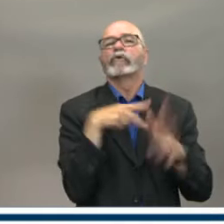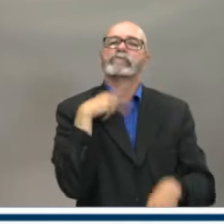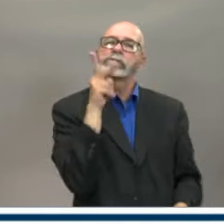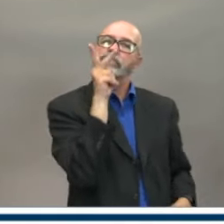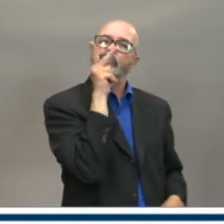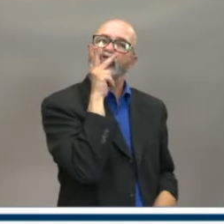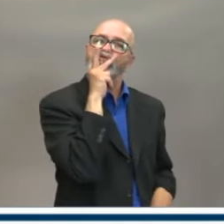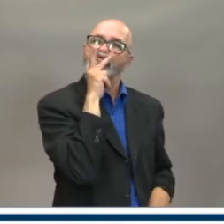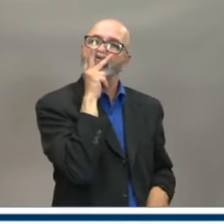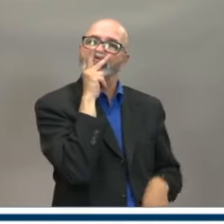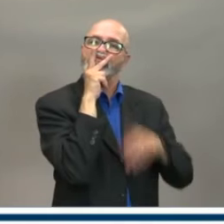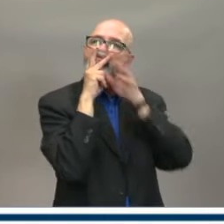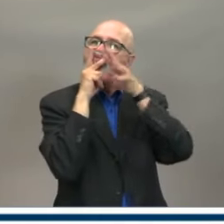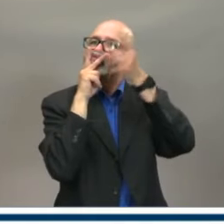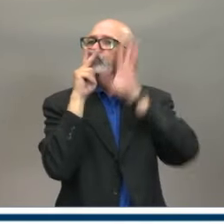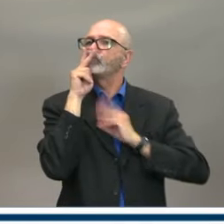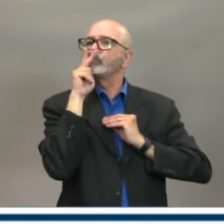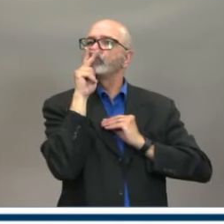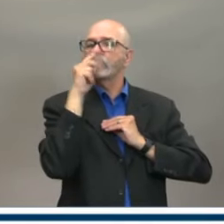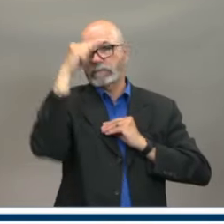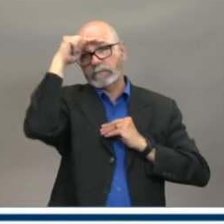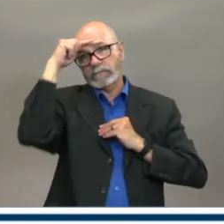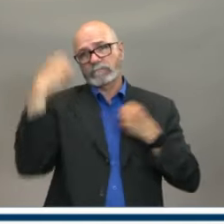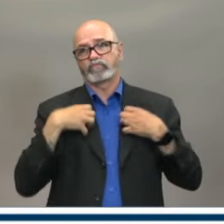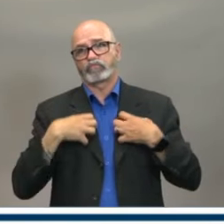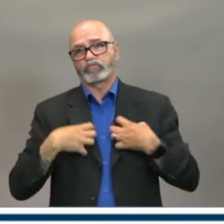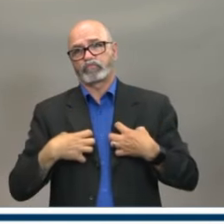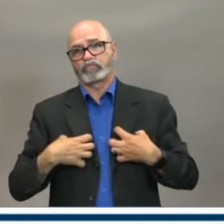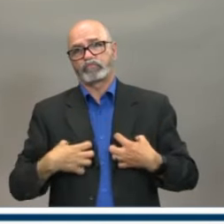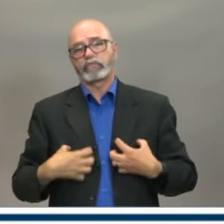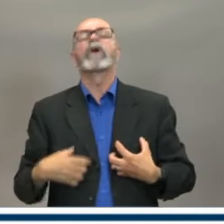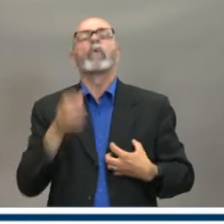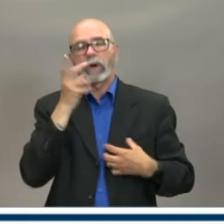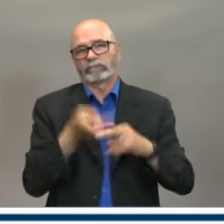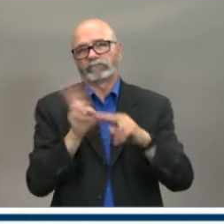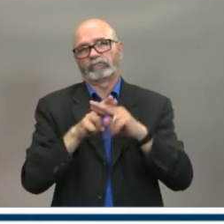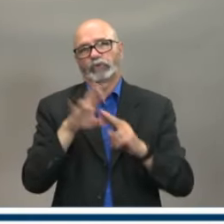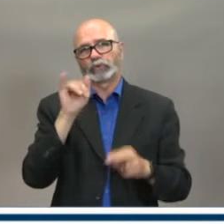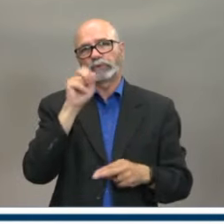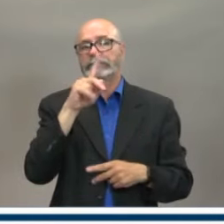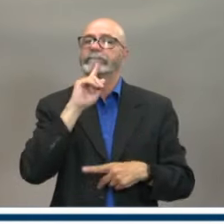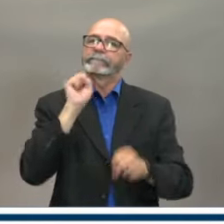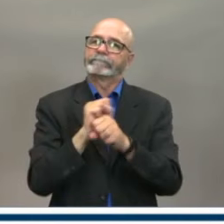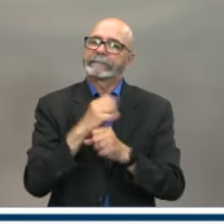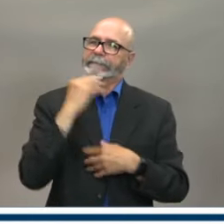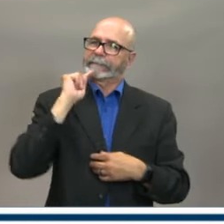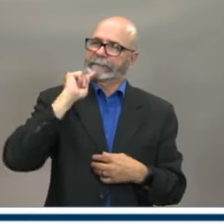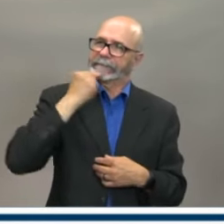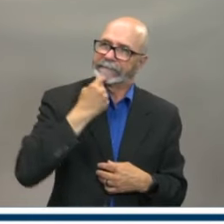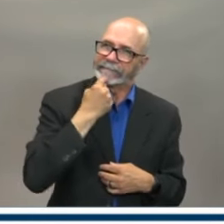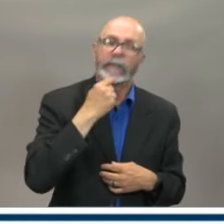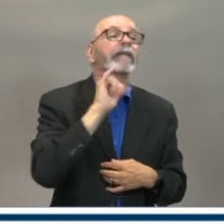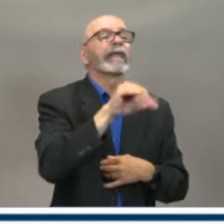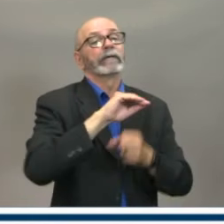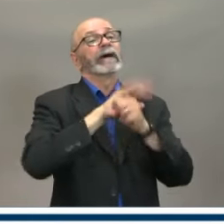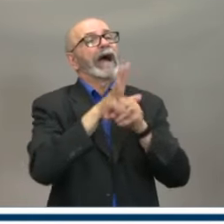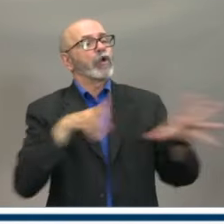quite possible that it increases your risk of a more severe outcome from a respiratory virus like